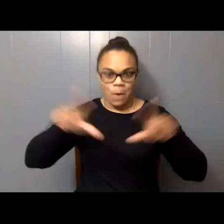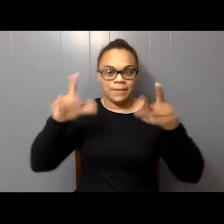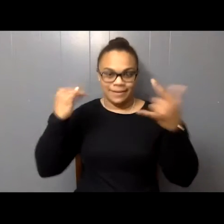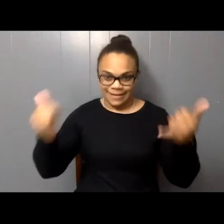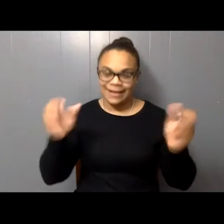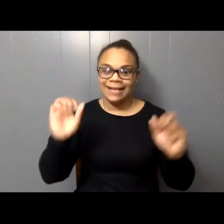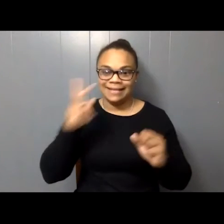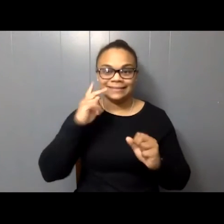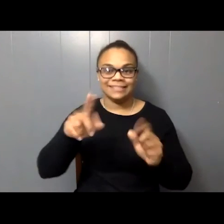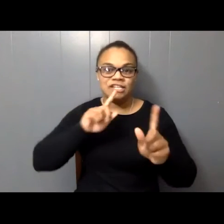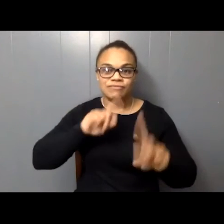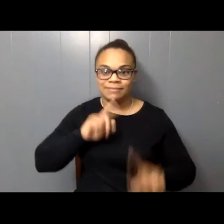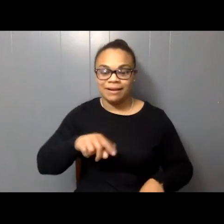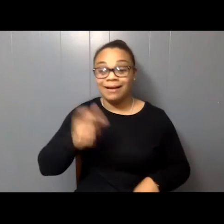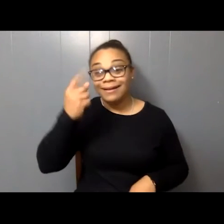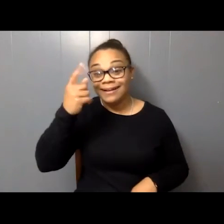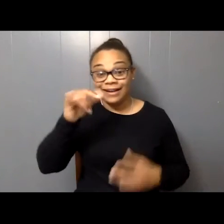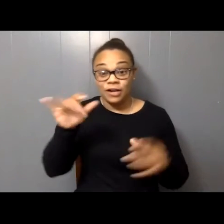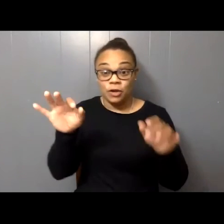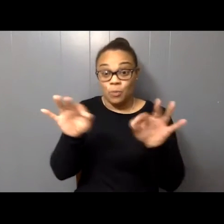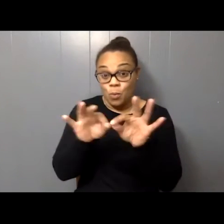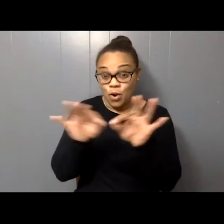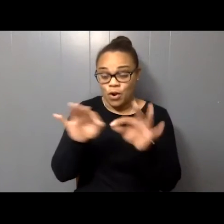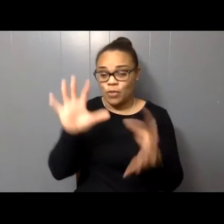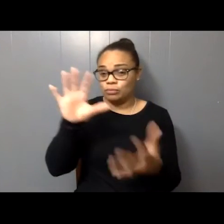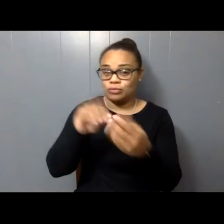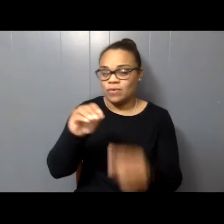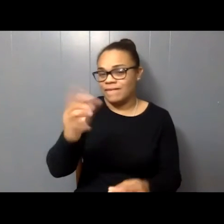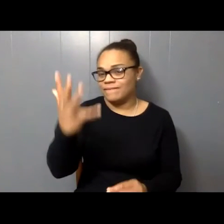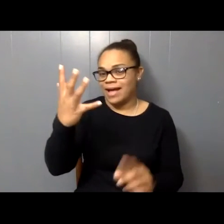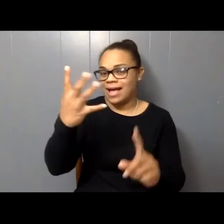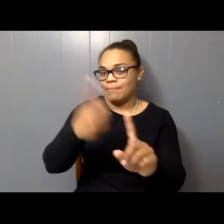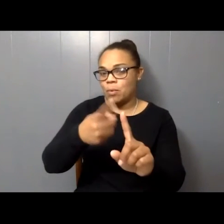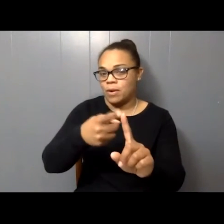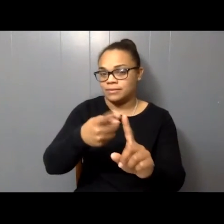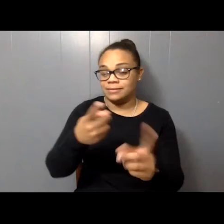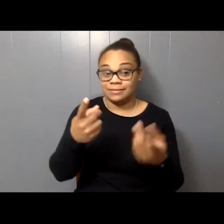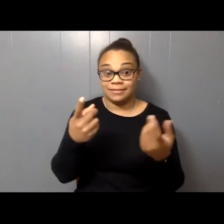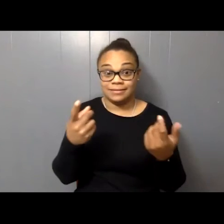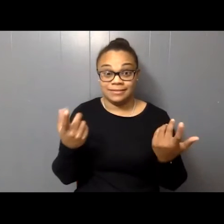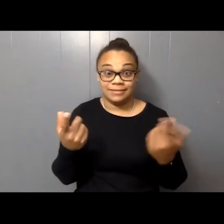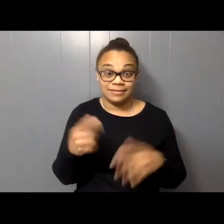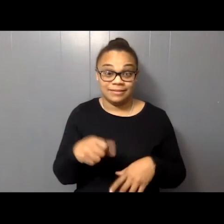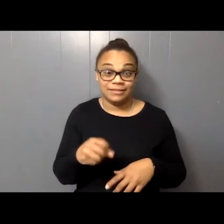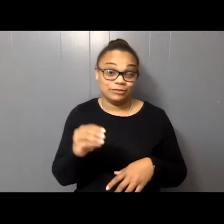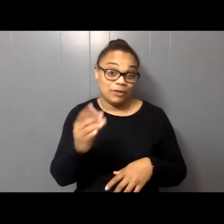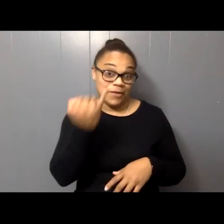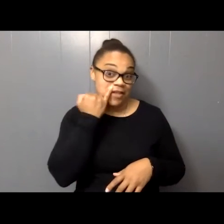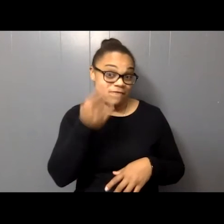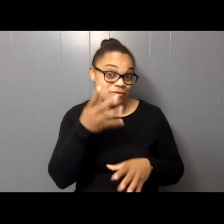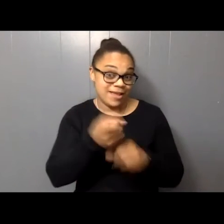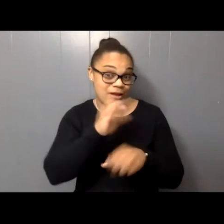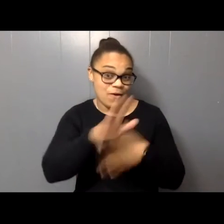it's a total of 5 points. So whoever can get the first 5 out of 5, you'll get a virtual high five from me, I